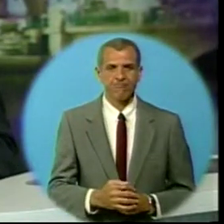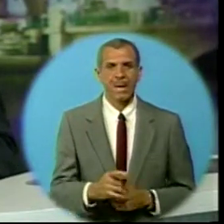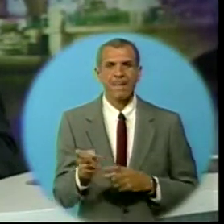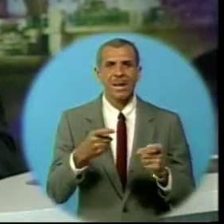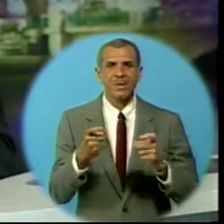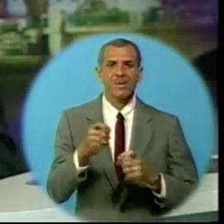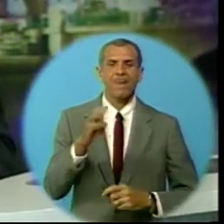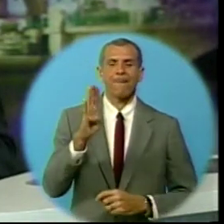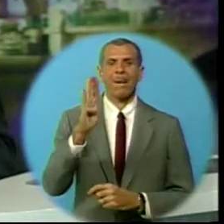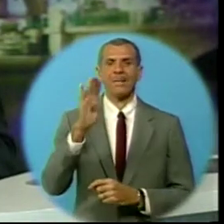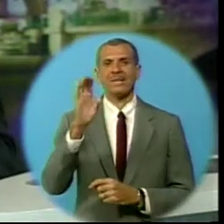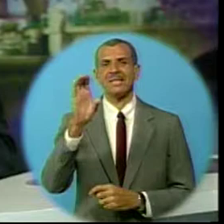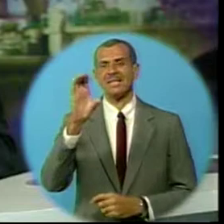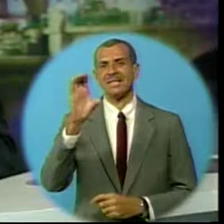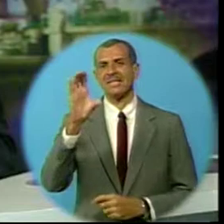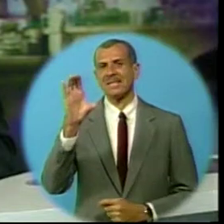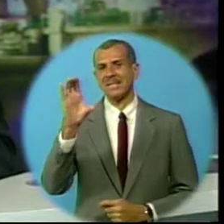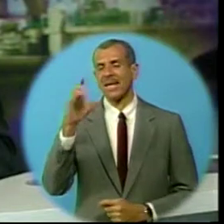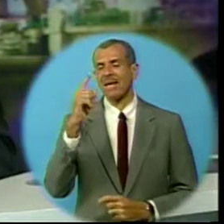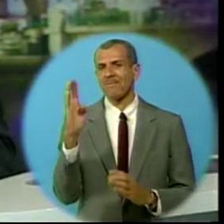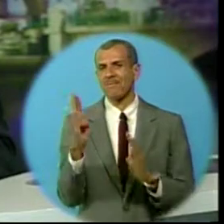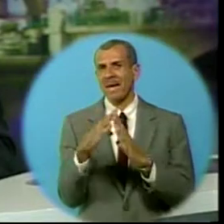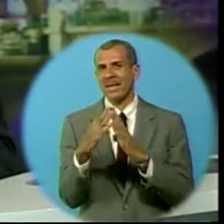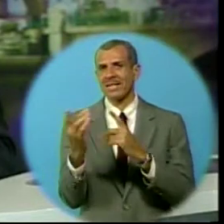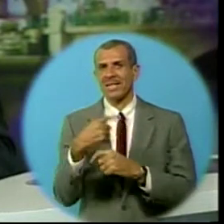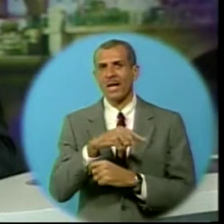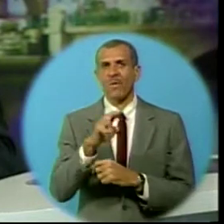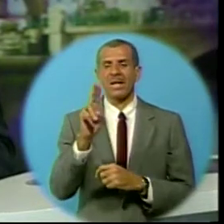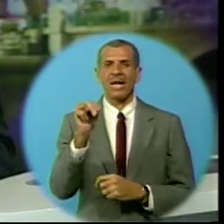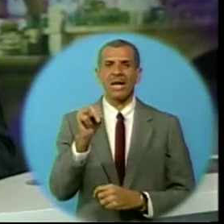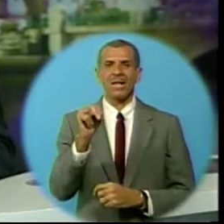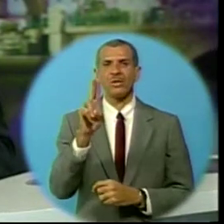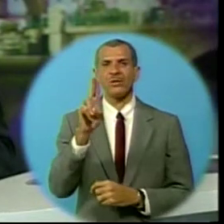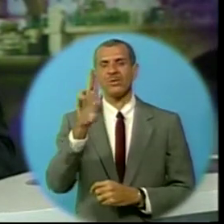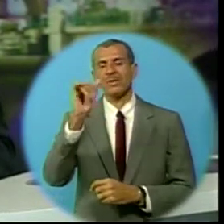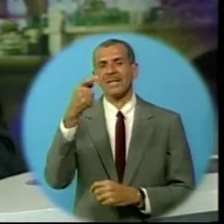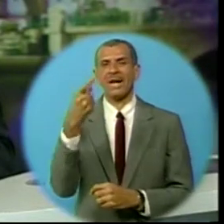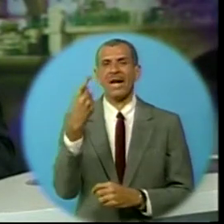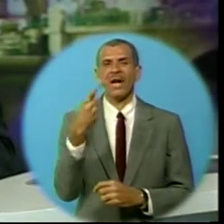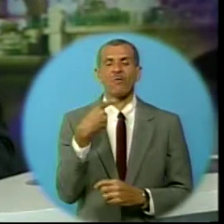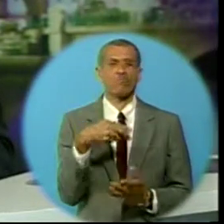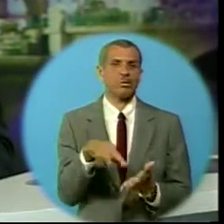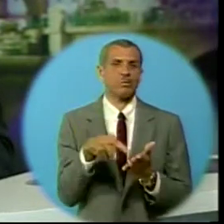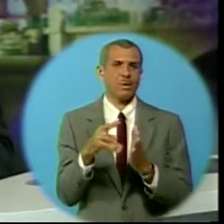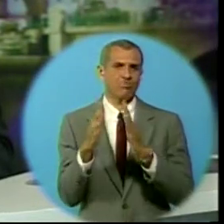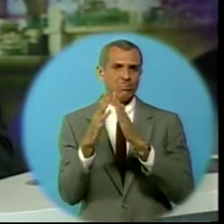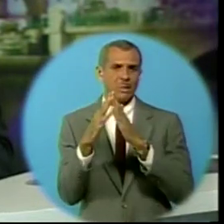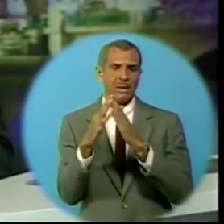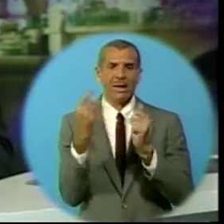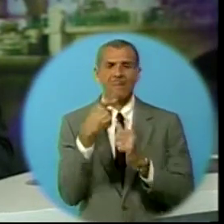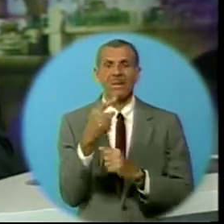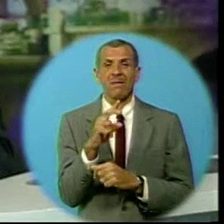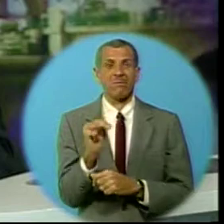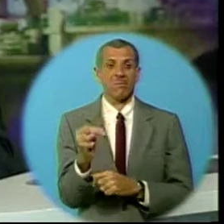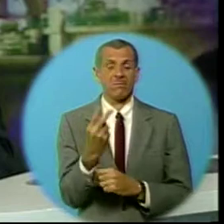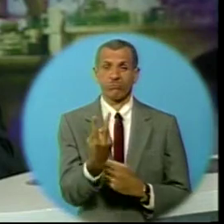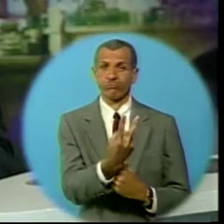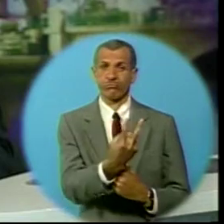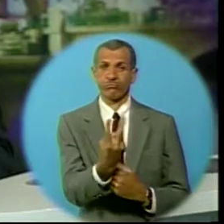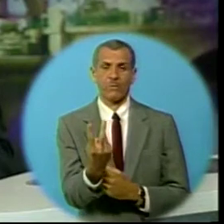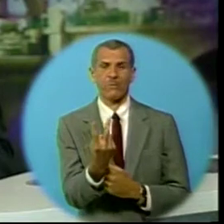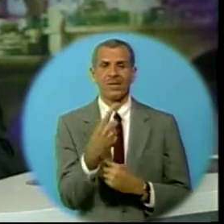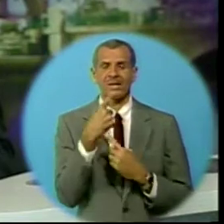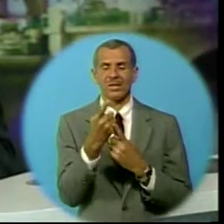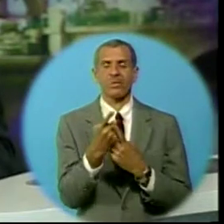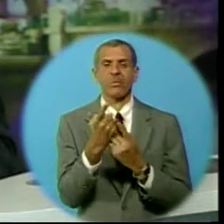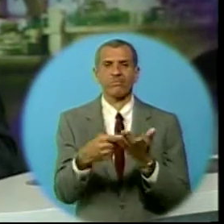Management of the Barbados Community College today met with the National Union of Public Workers for a demand for a meeting, but neither party has so far disclosed